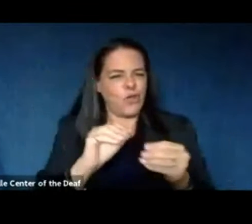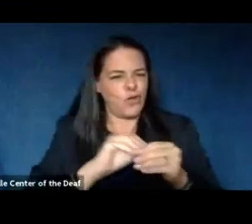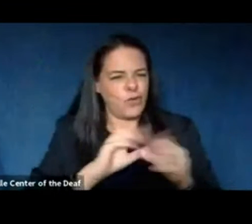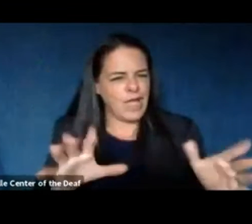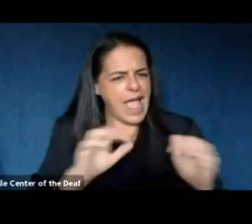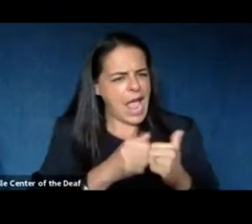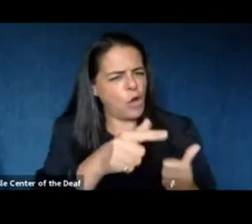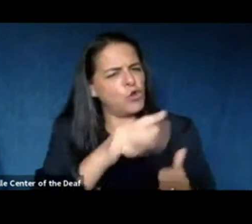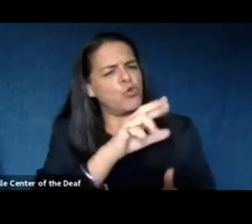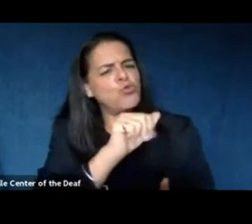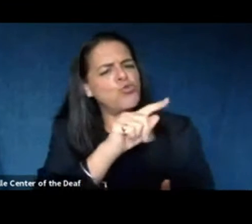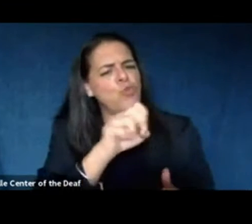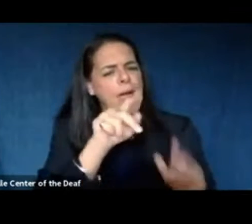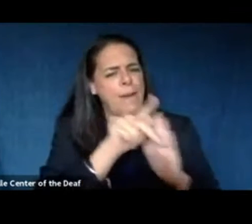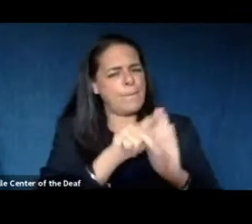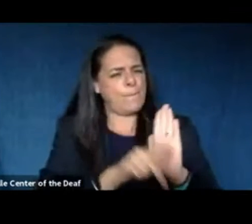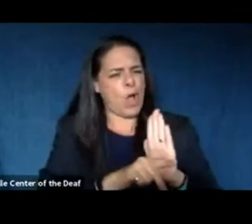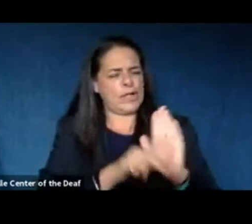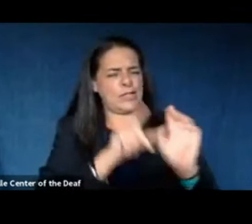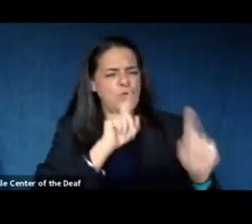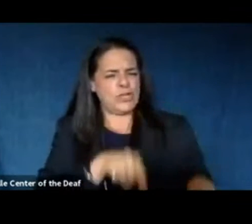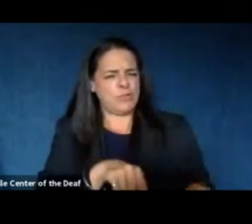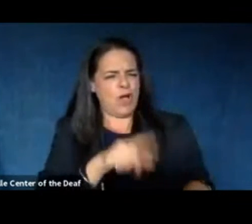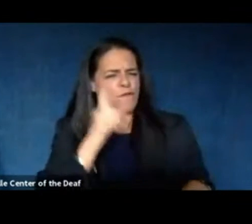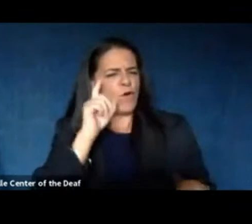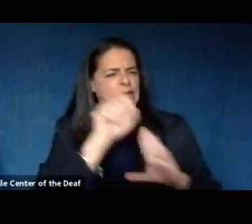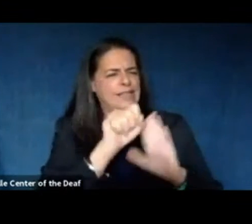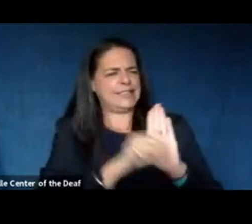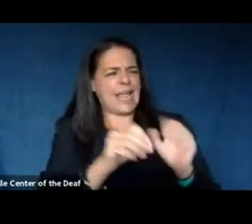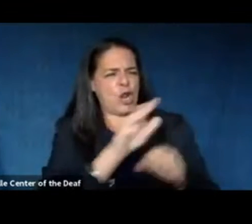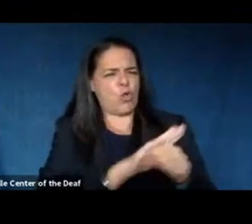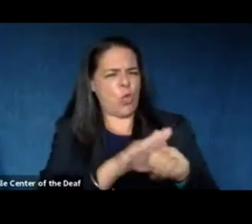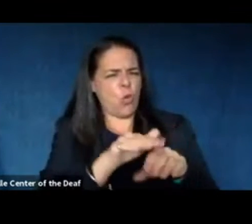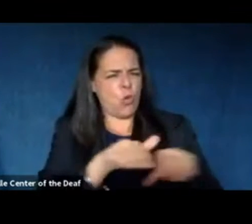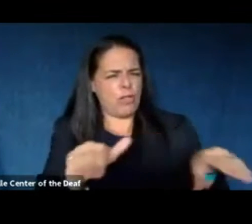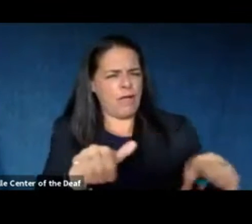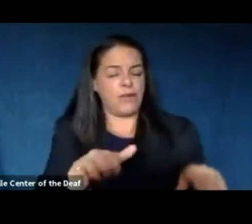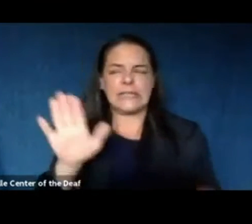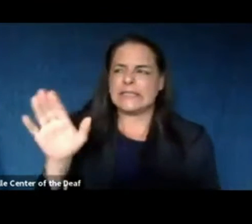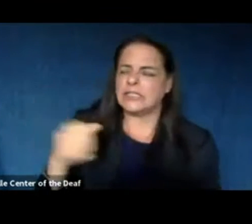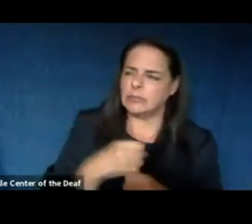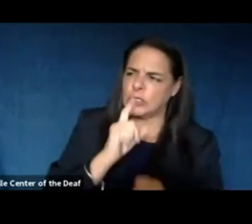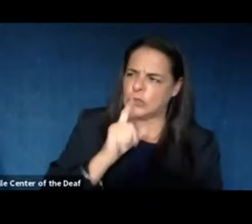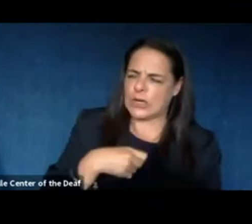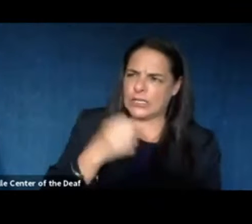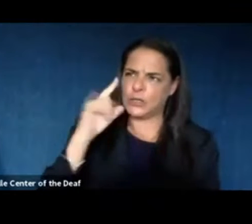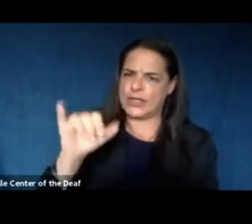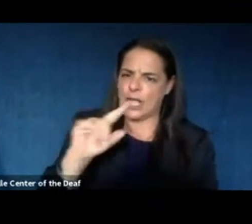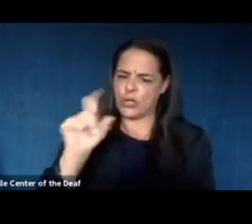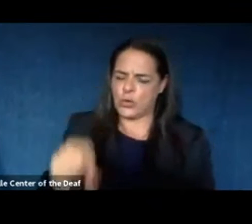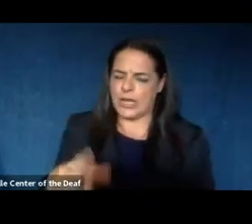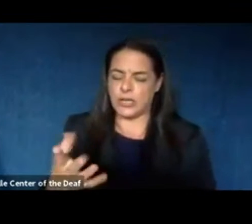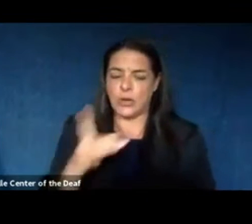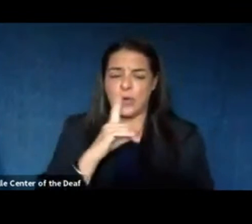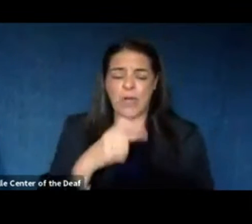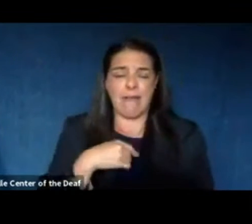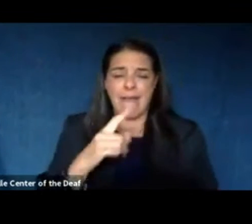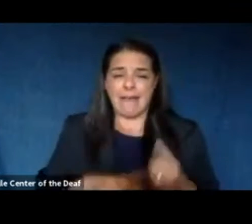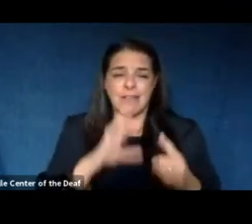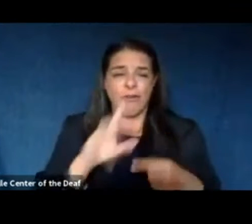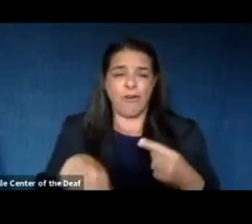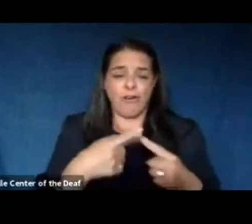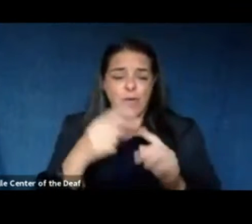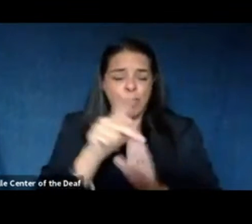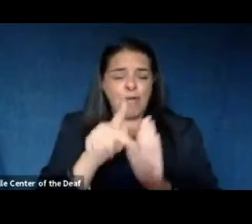level? Making sure I understand. So, I can't really speak about the policies that are